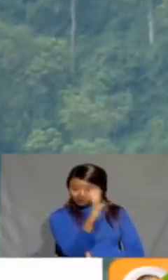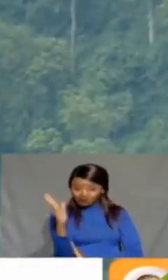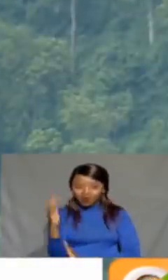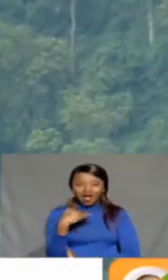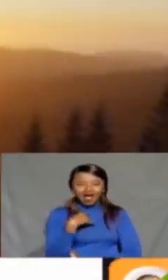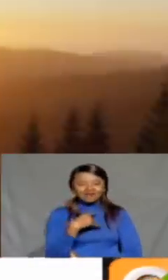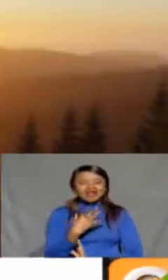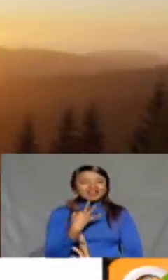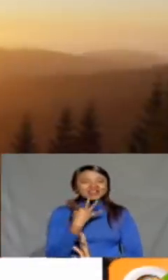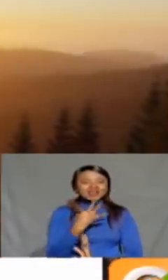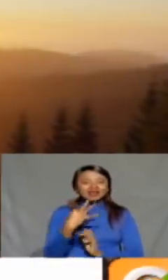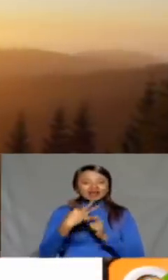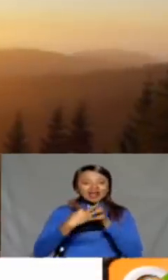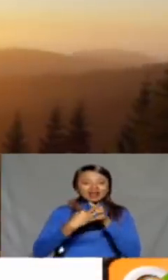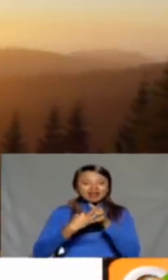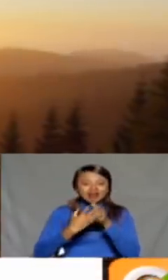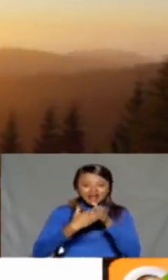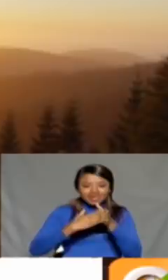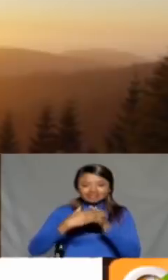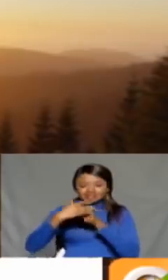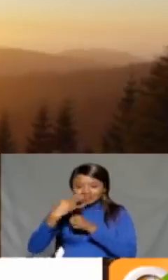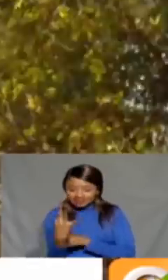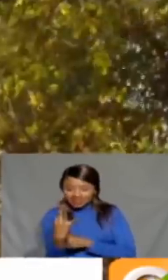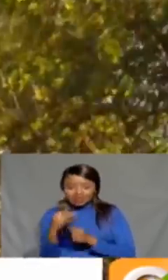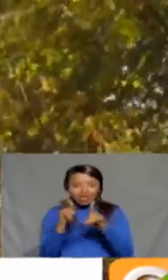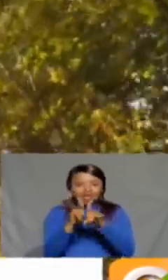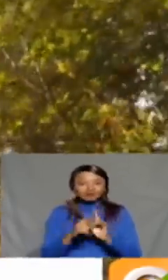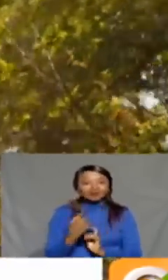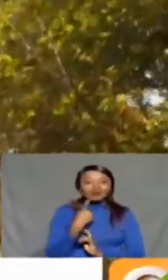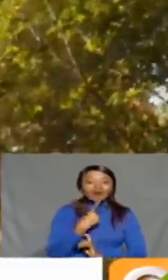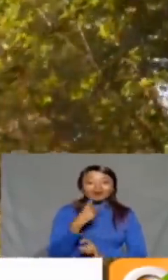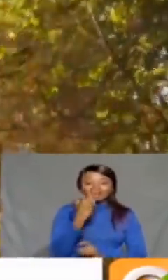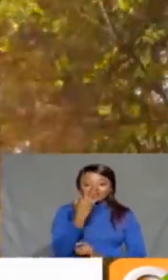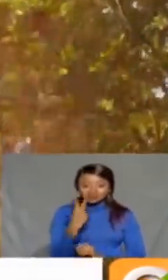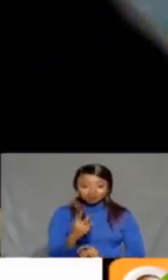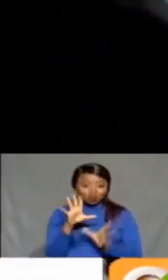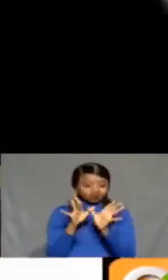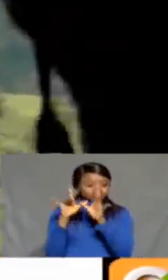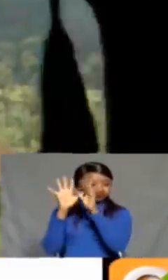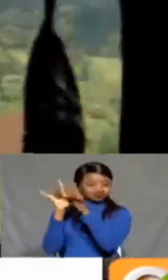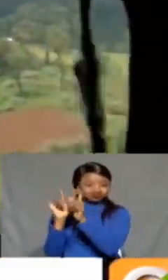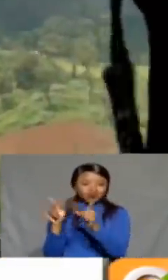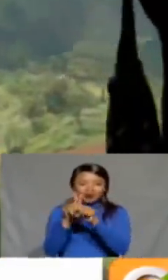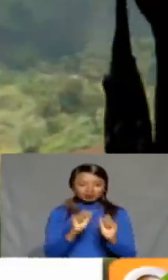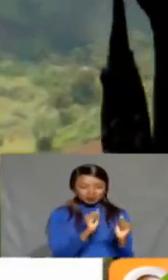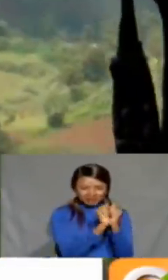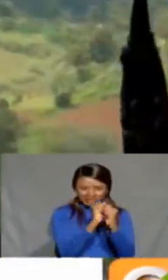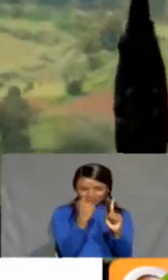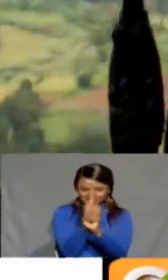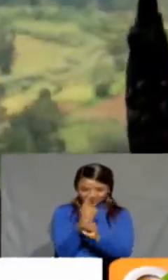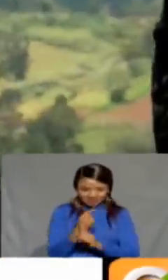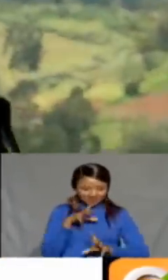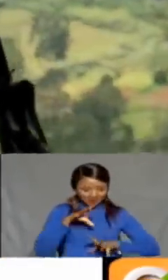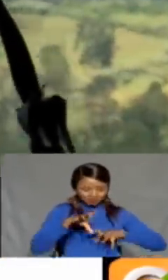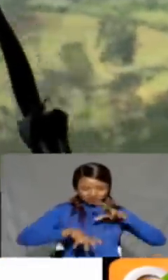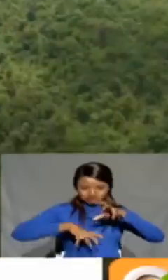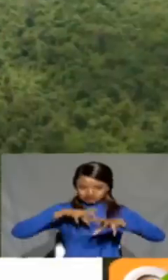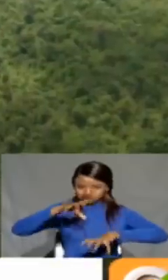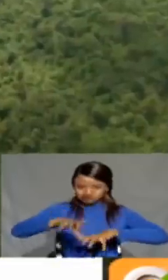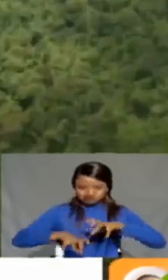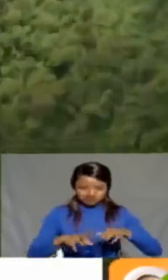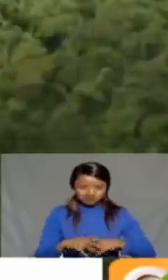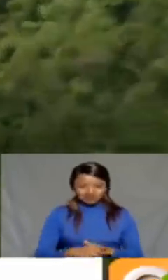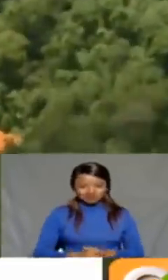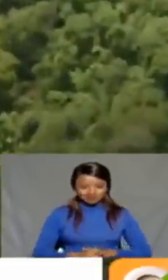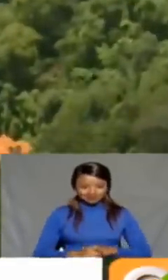plant species, 132 bird species, 46 mammals, and 10 species of reptiles and amphibians.